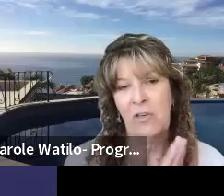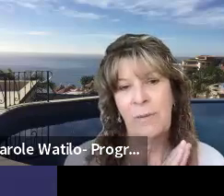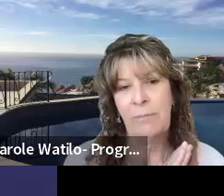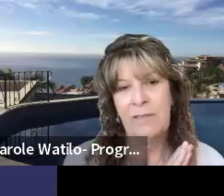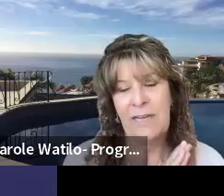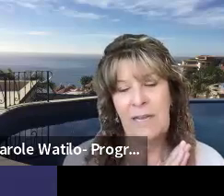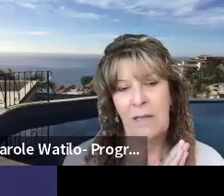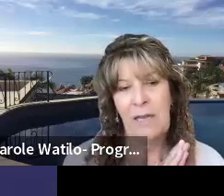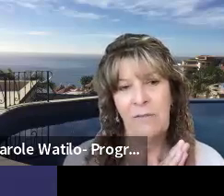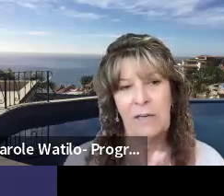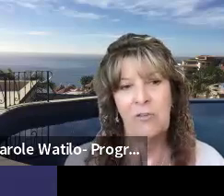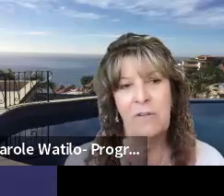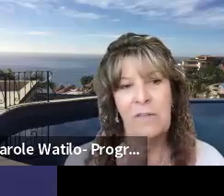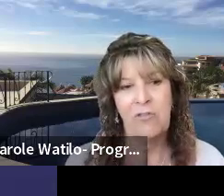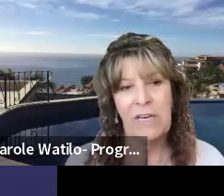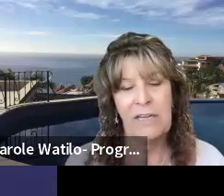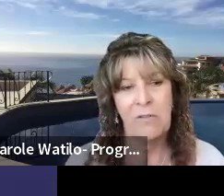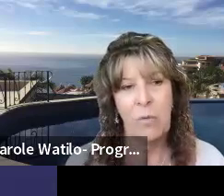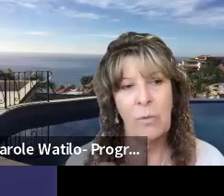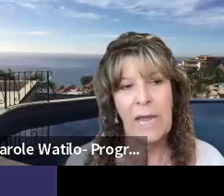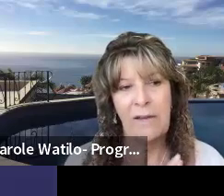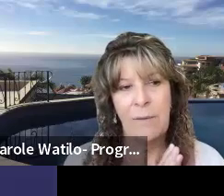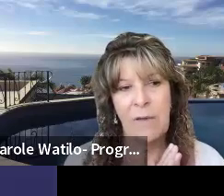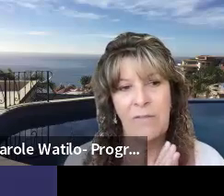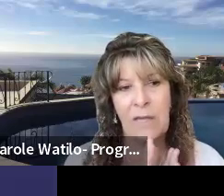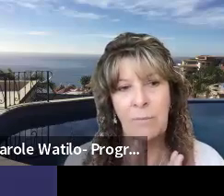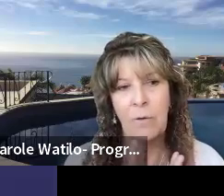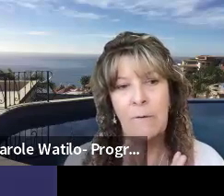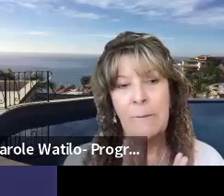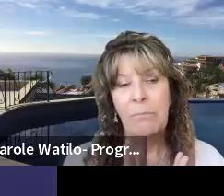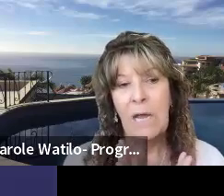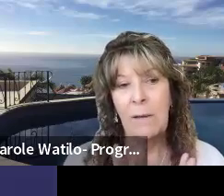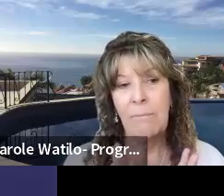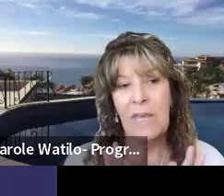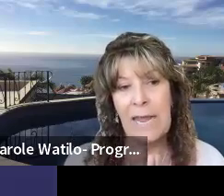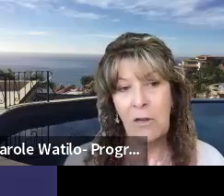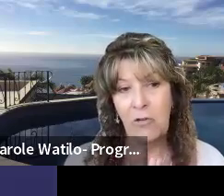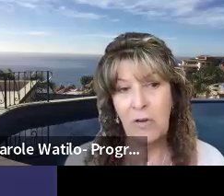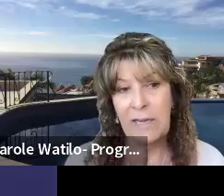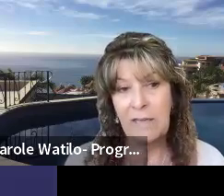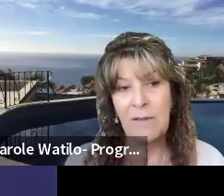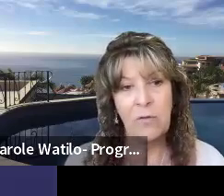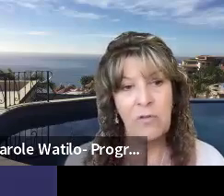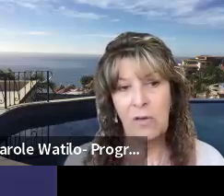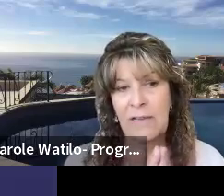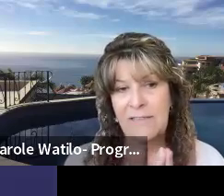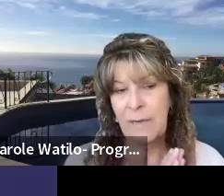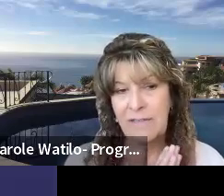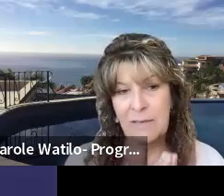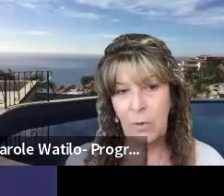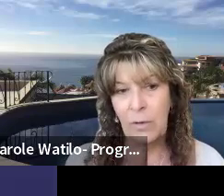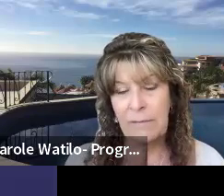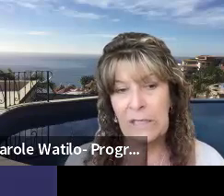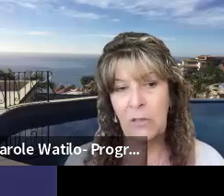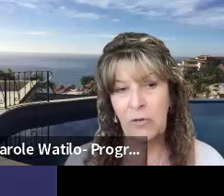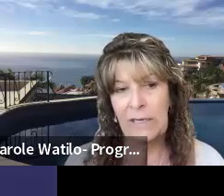just encourage people to take advantage of these trainings while we have them available. The ACRE trainings, those are